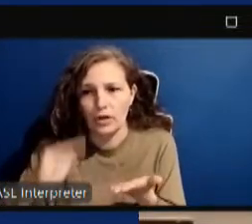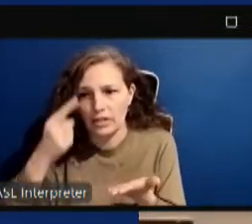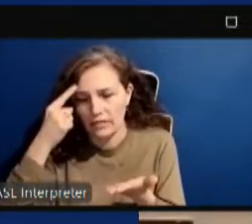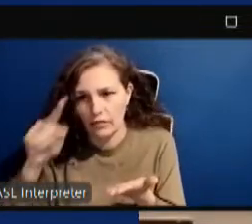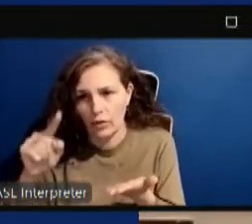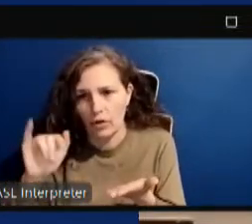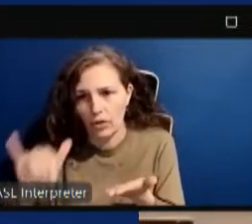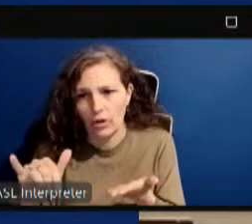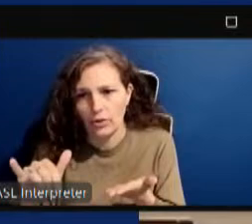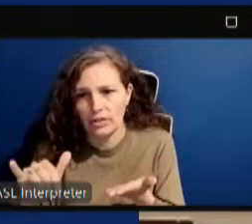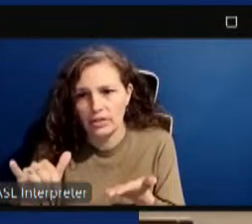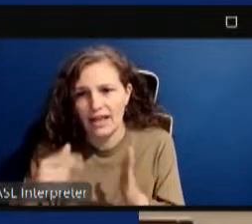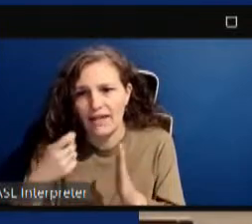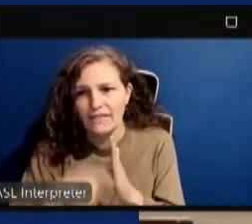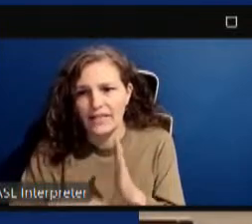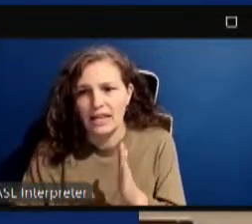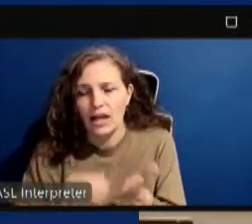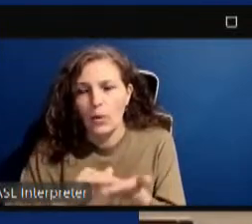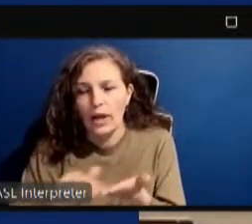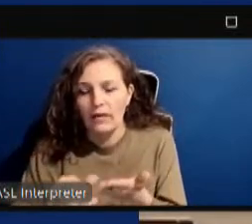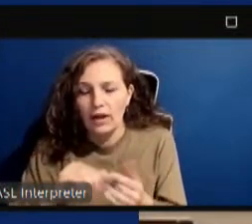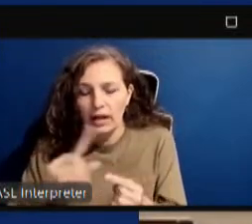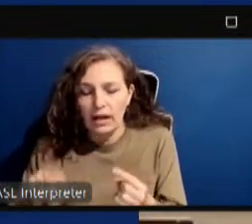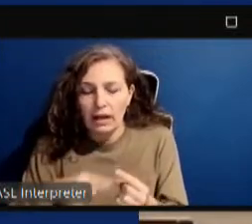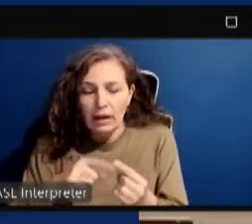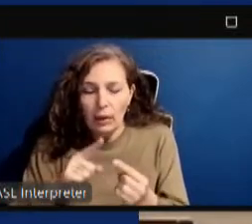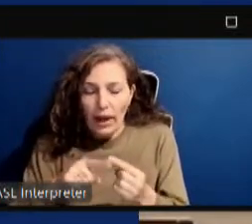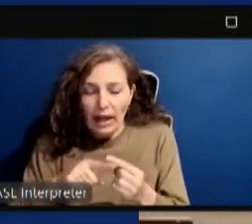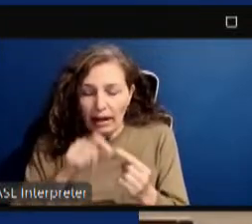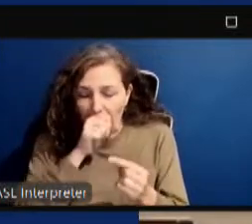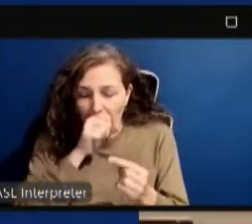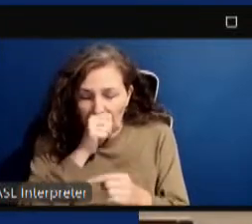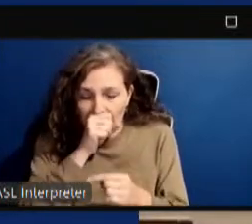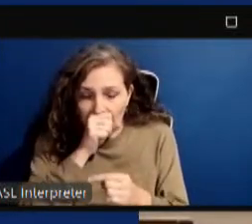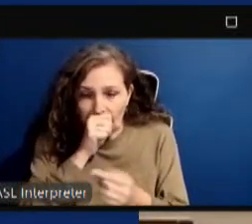fee waivers once those fee waivers are in place.